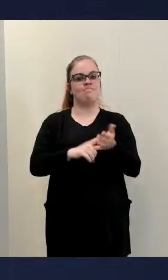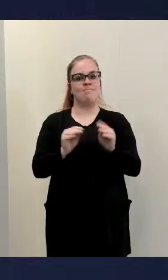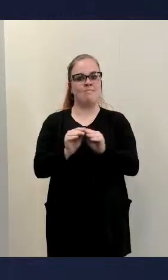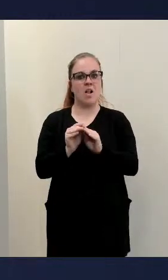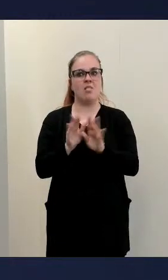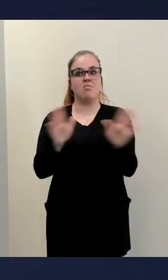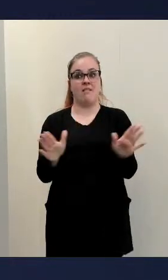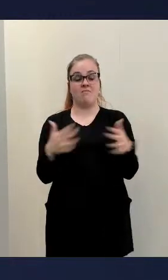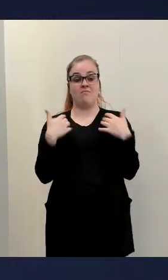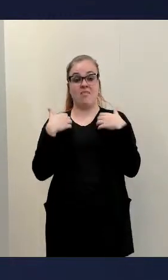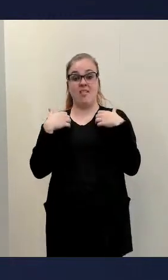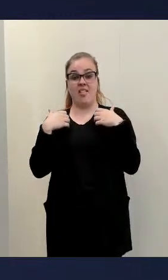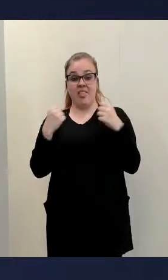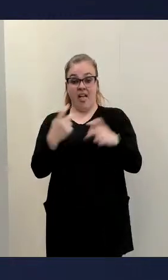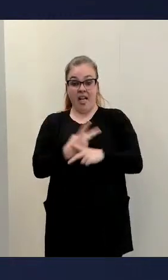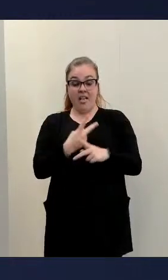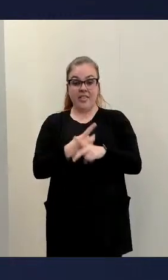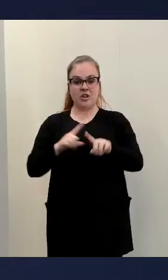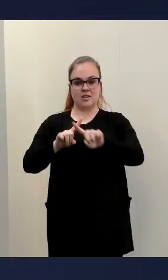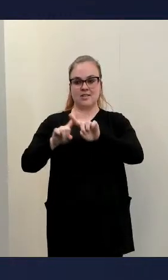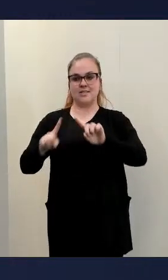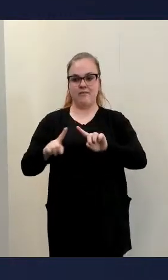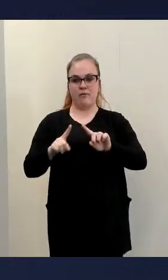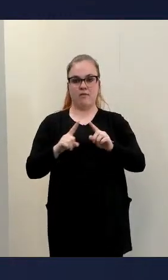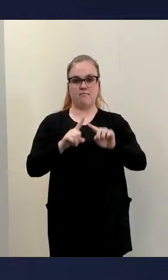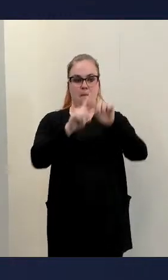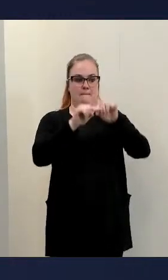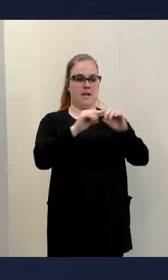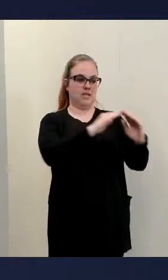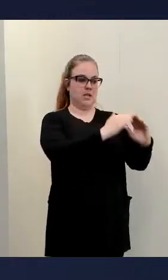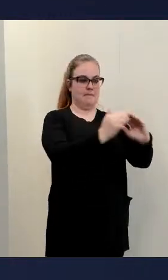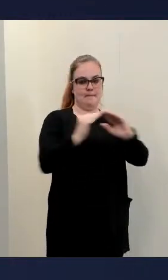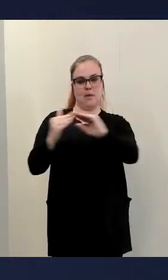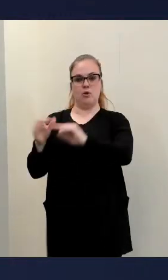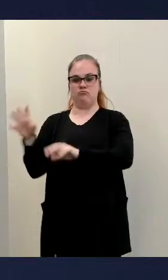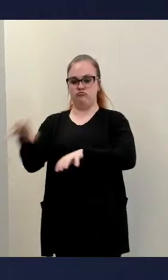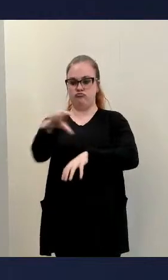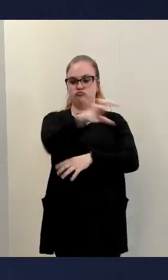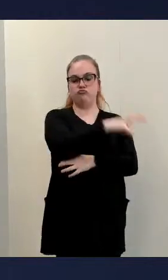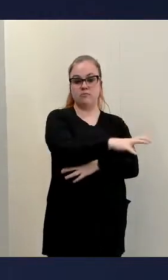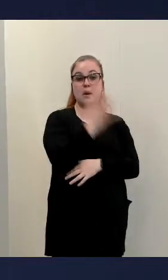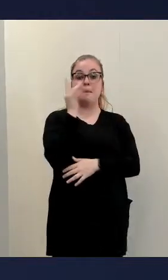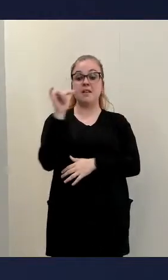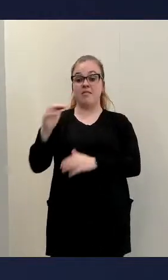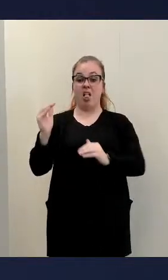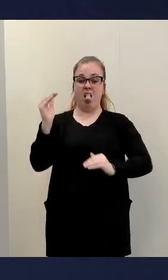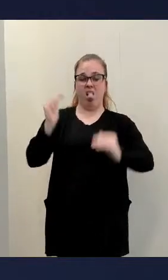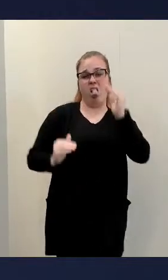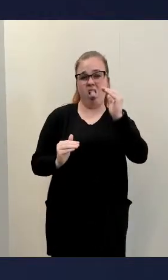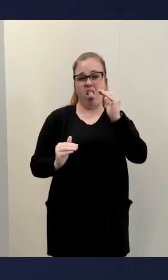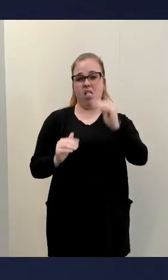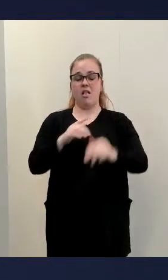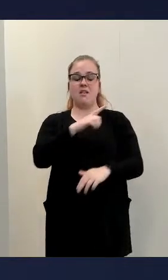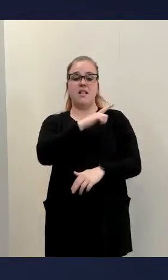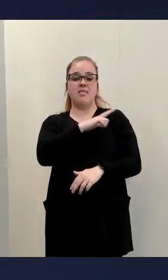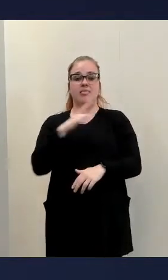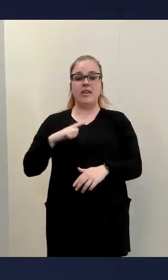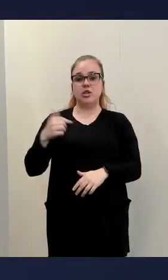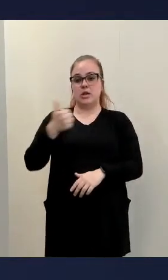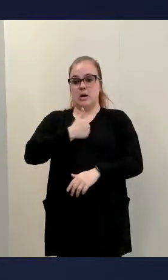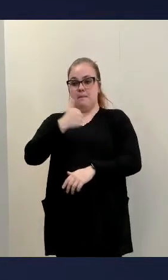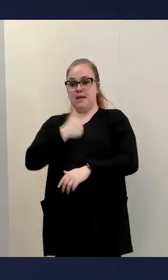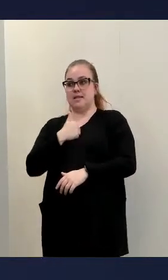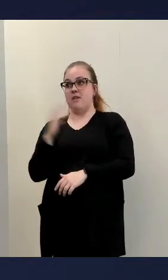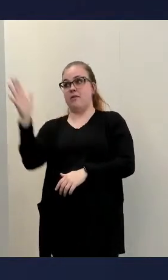outcomes differ from community to community. And because of that disparity, Legislator Johnson and myself, and at